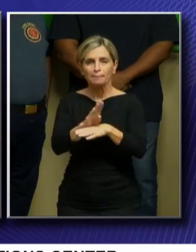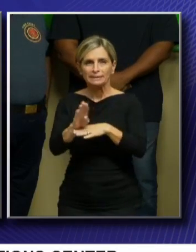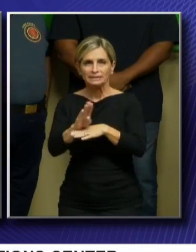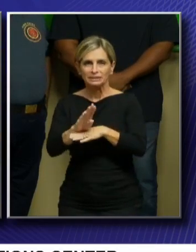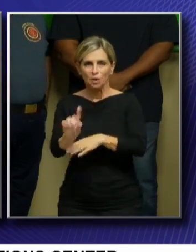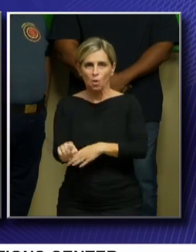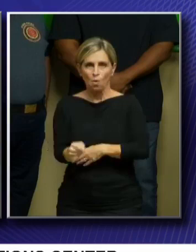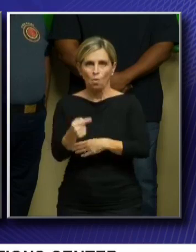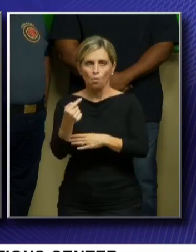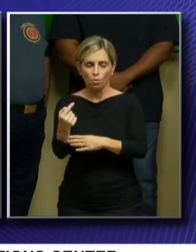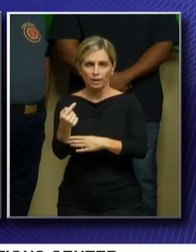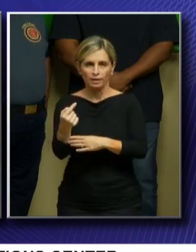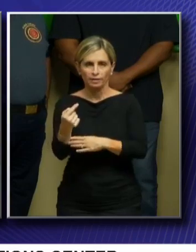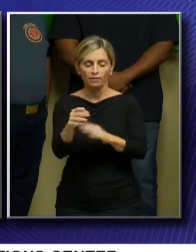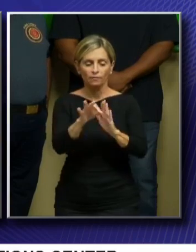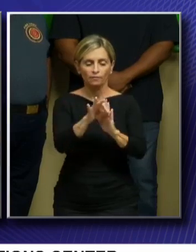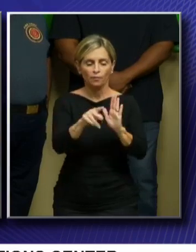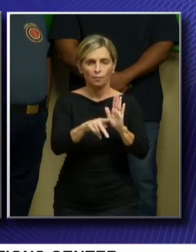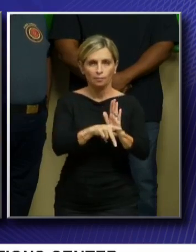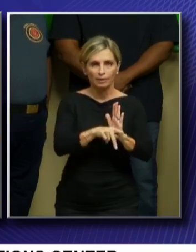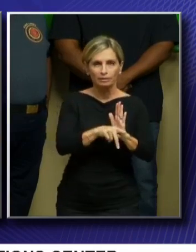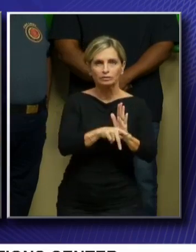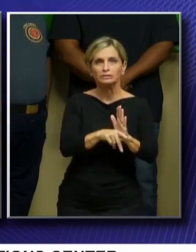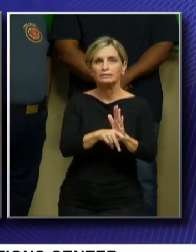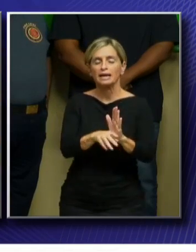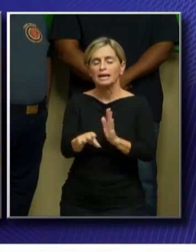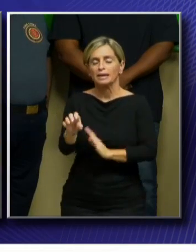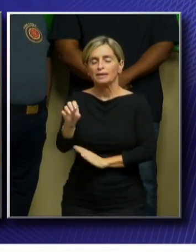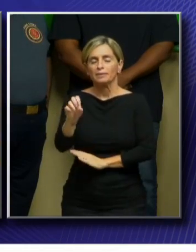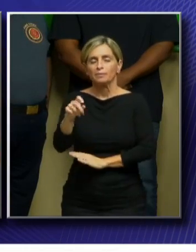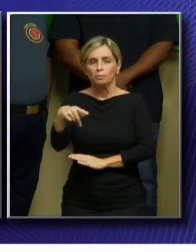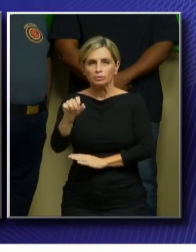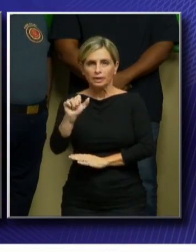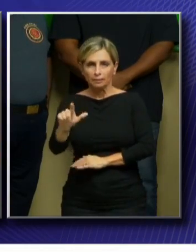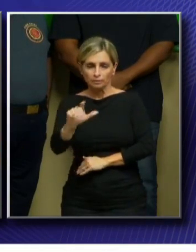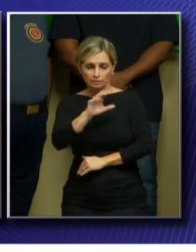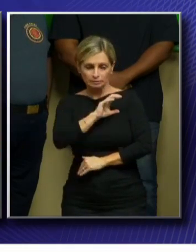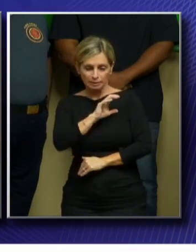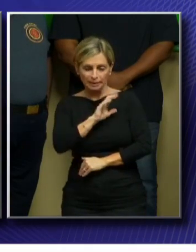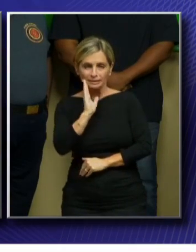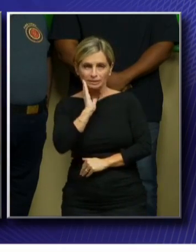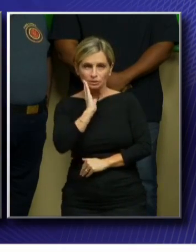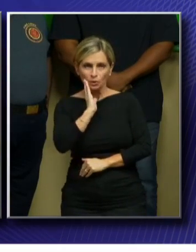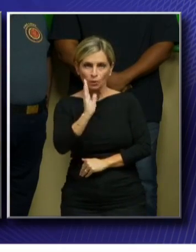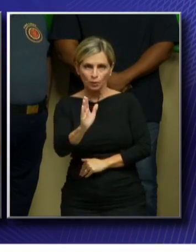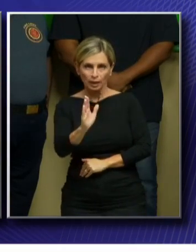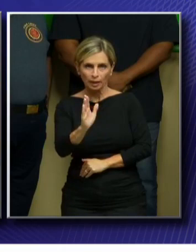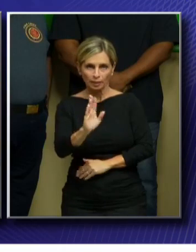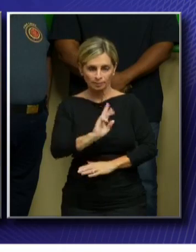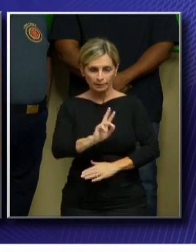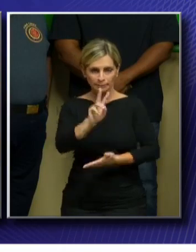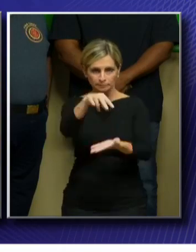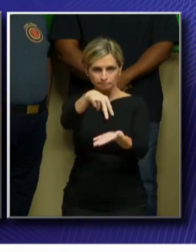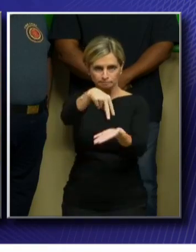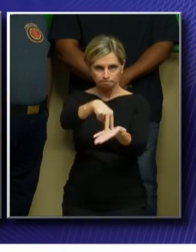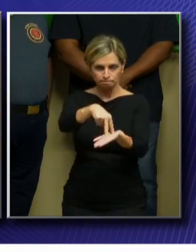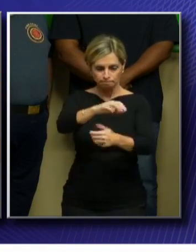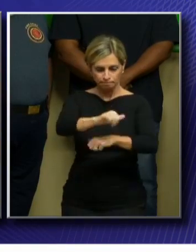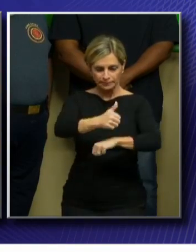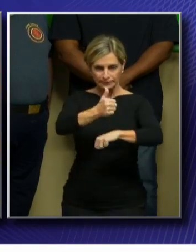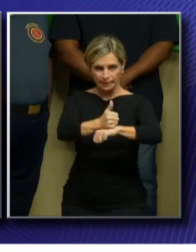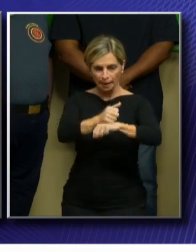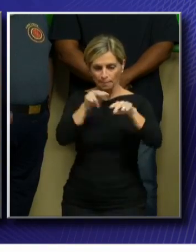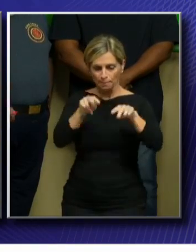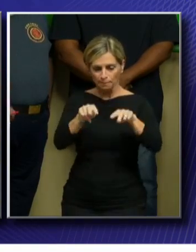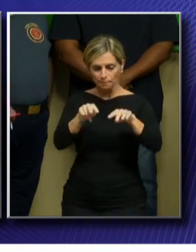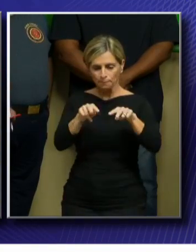Sheriff's deputies and Fort Pierce police officers will be manning the west side of the bridges. You will need identification to get